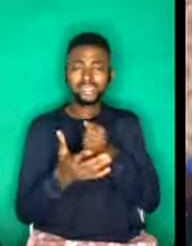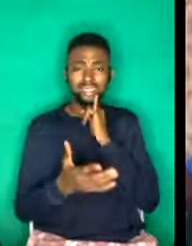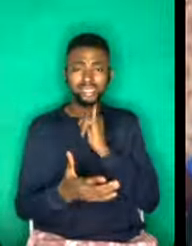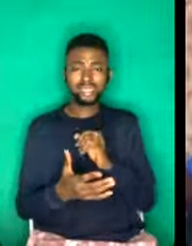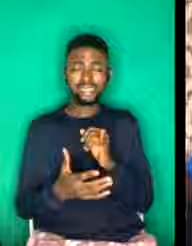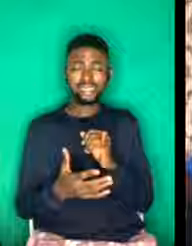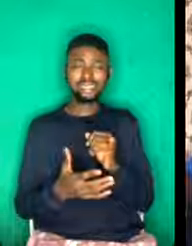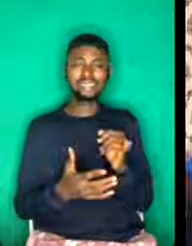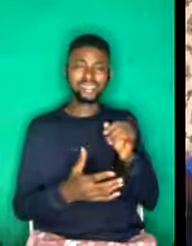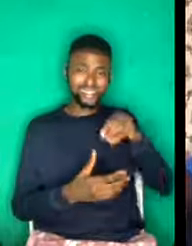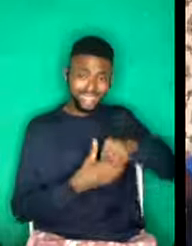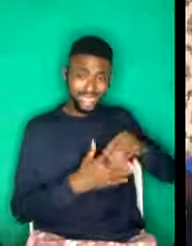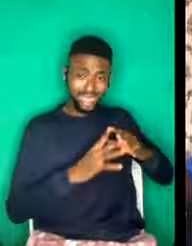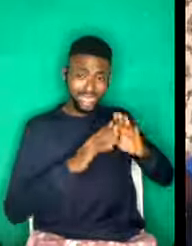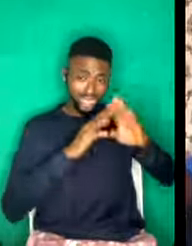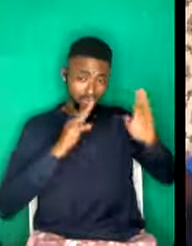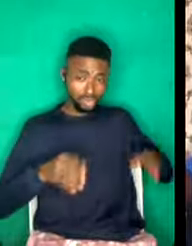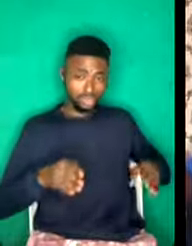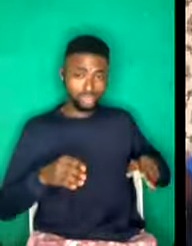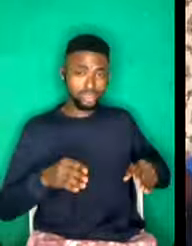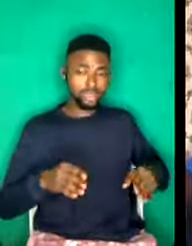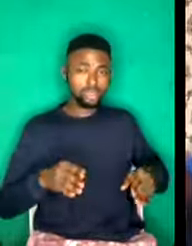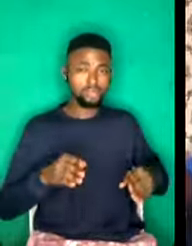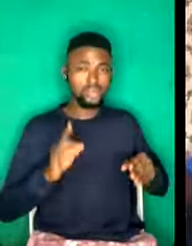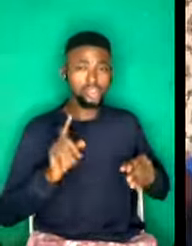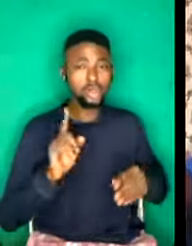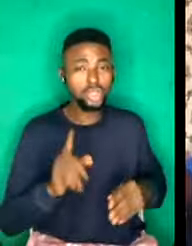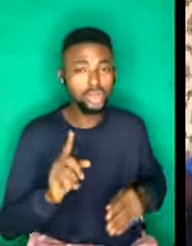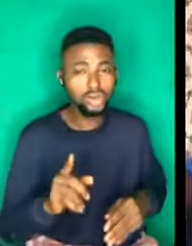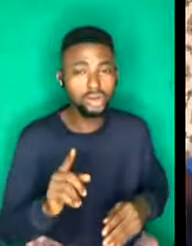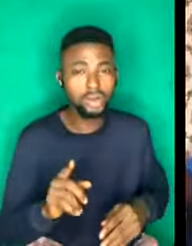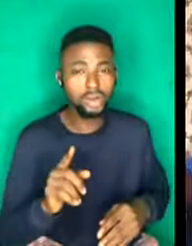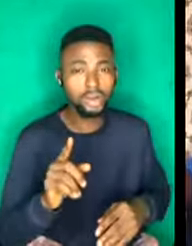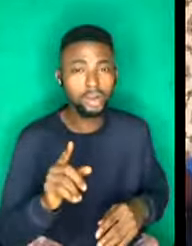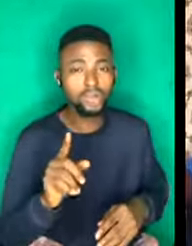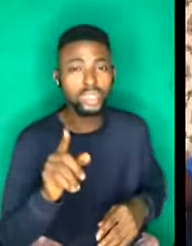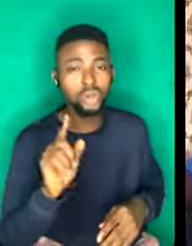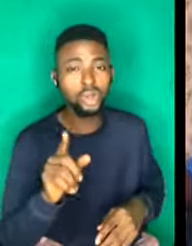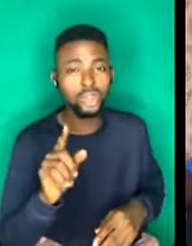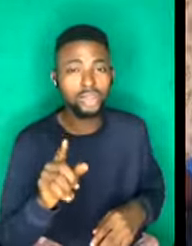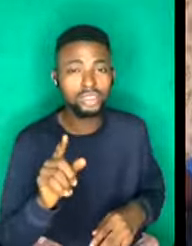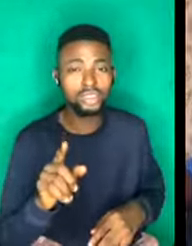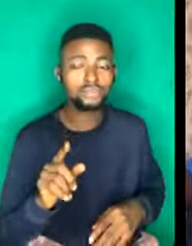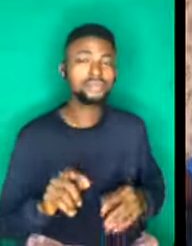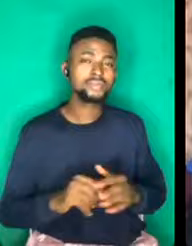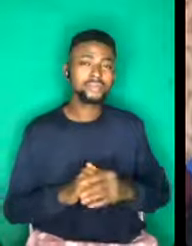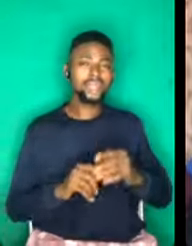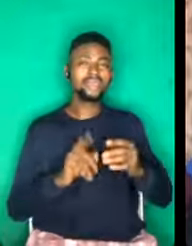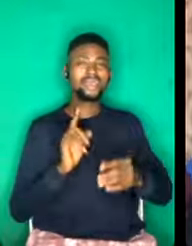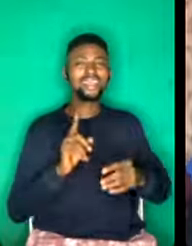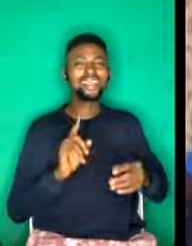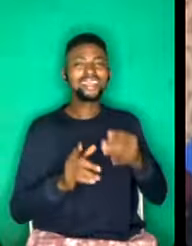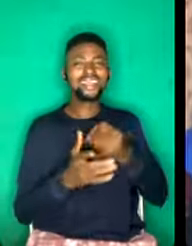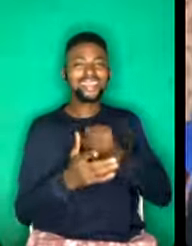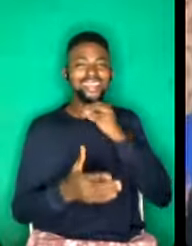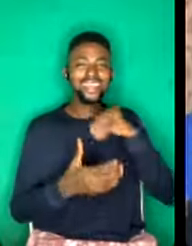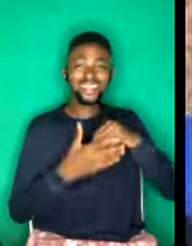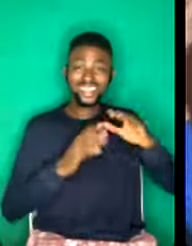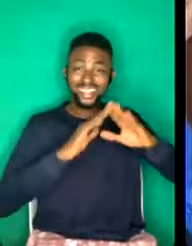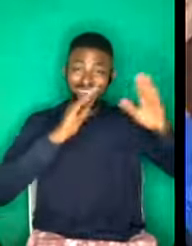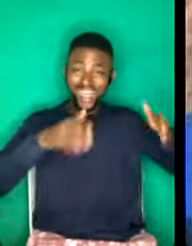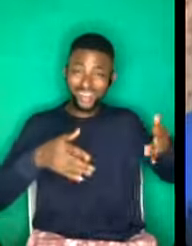No matter how hard it is, what will you say that you've done? Please hold on.